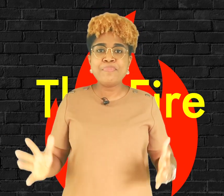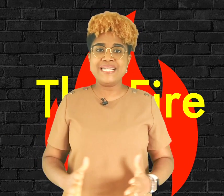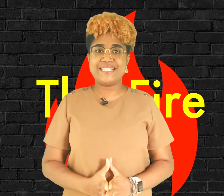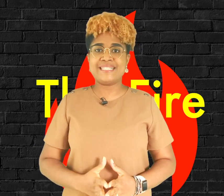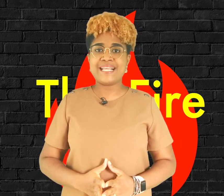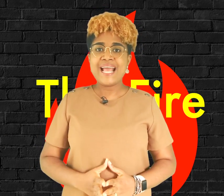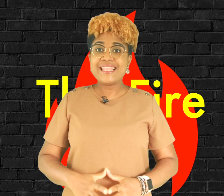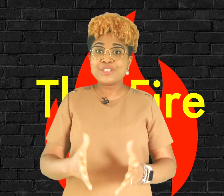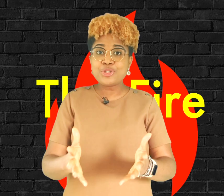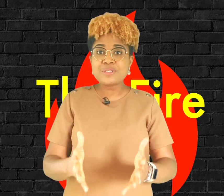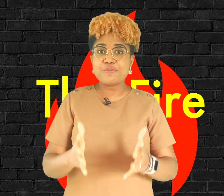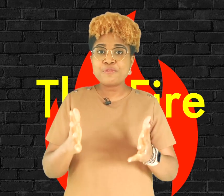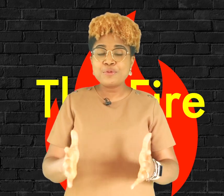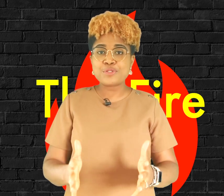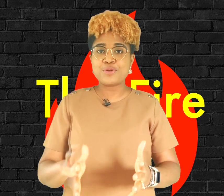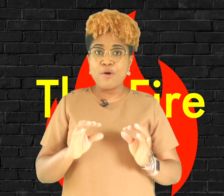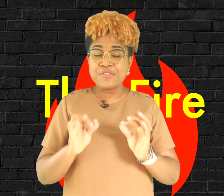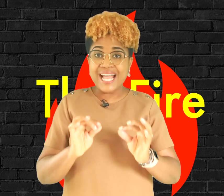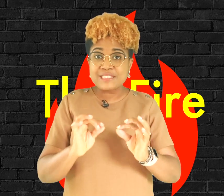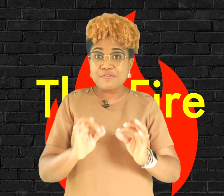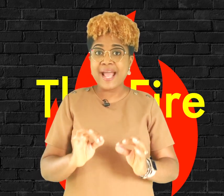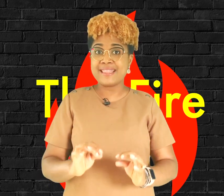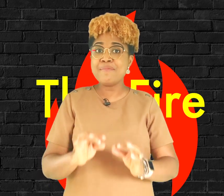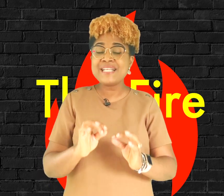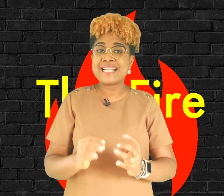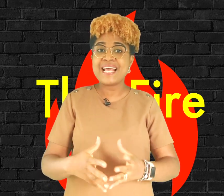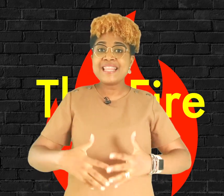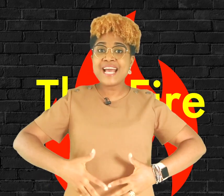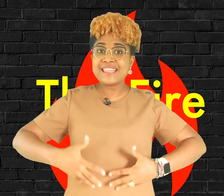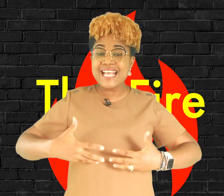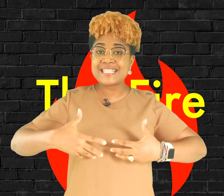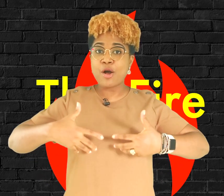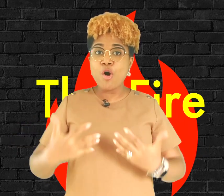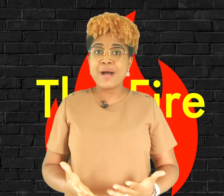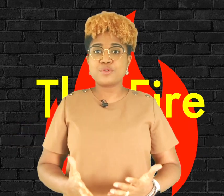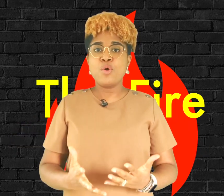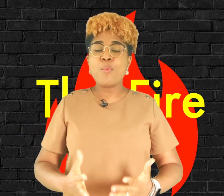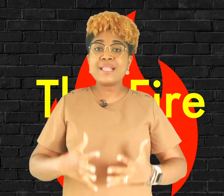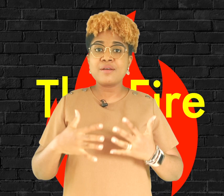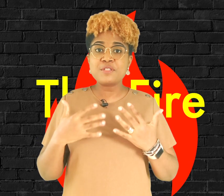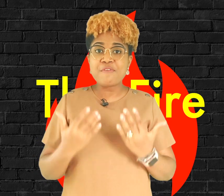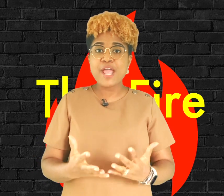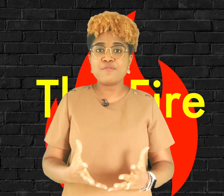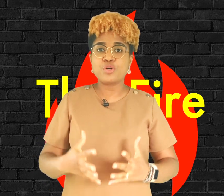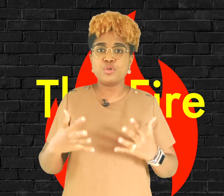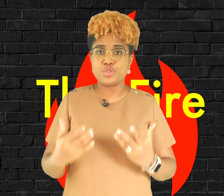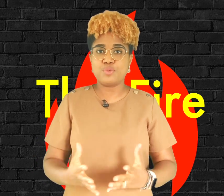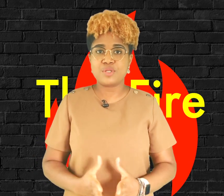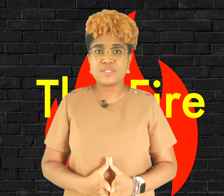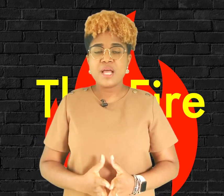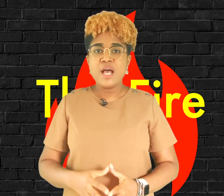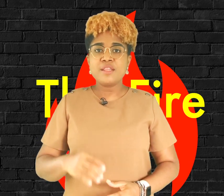various abilities. This shows the fruits of that fire. That means that there are things that come out when the fire of